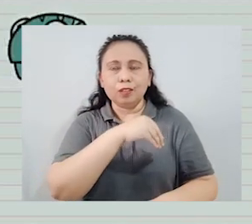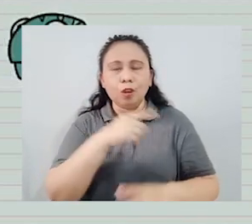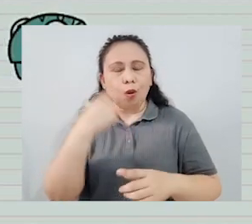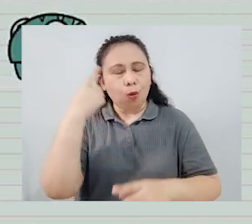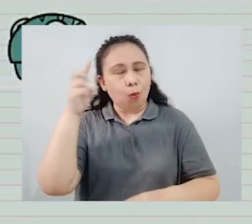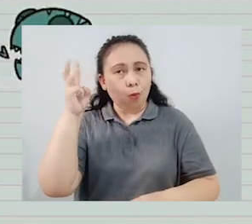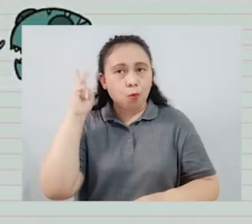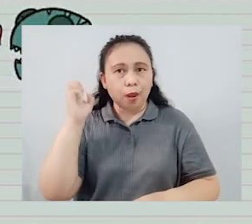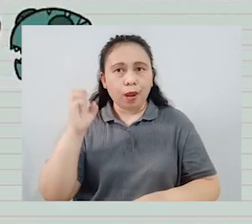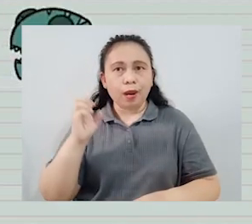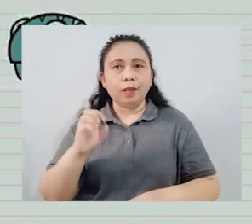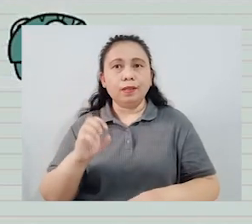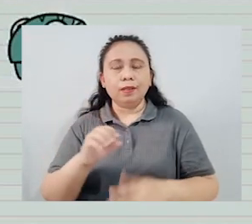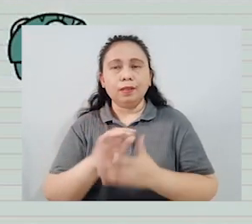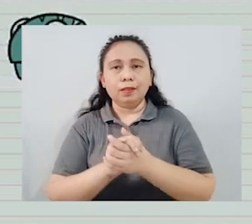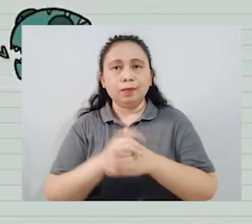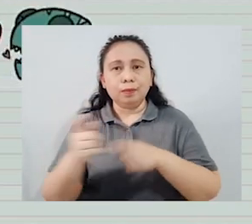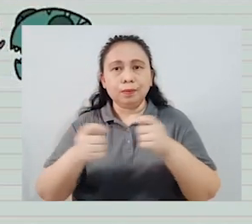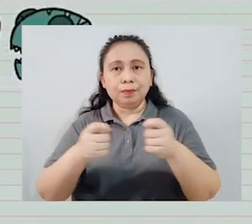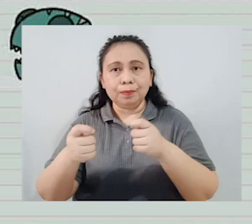dominant species on Earth.